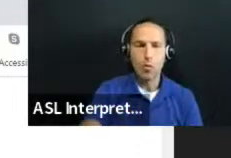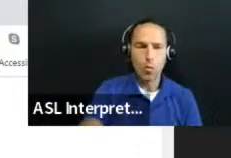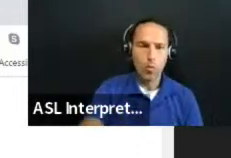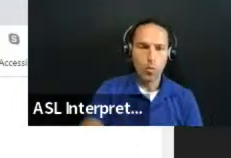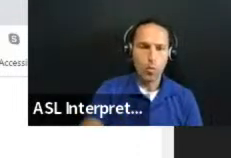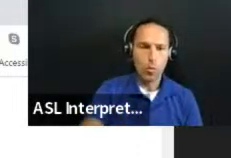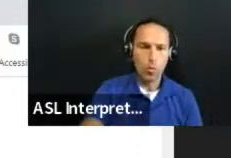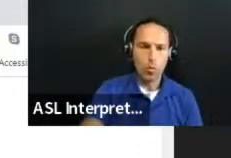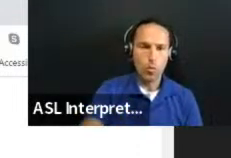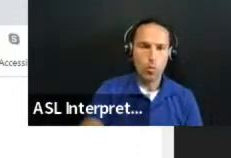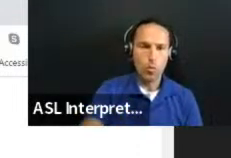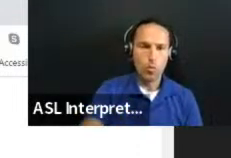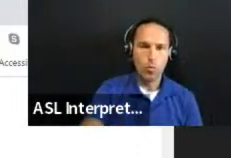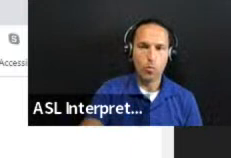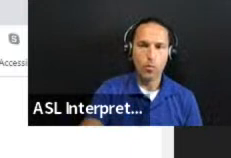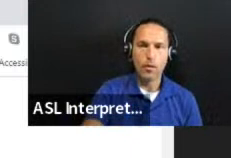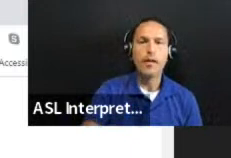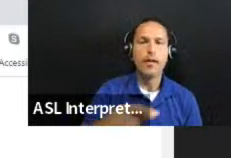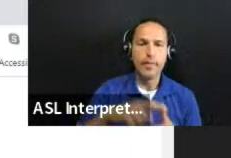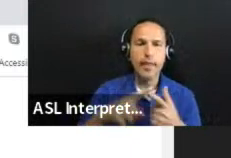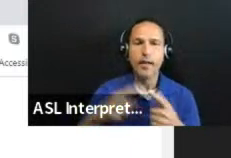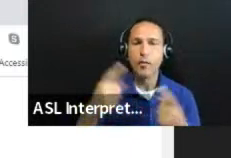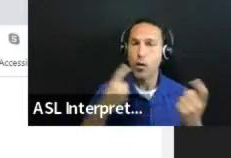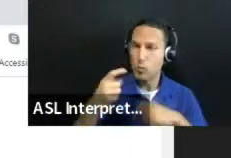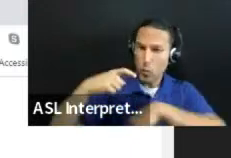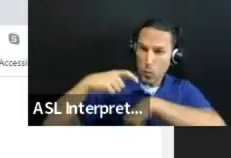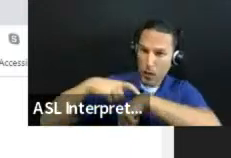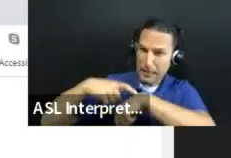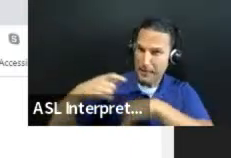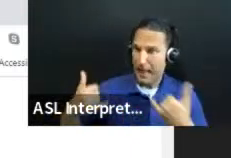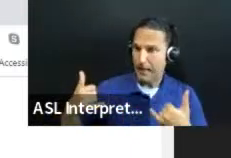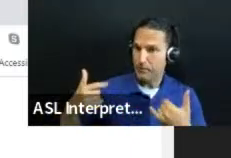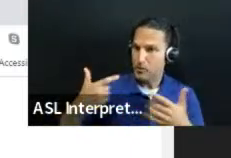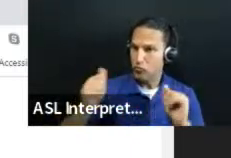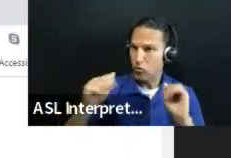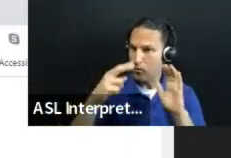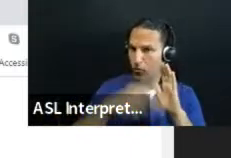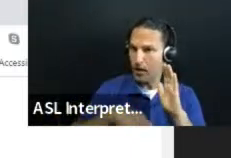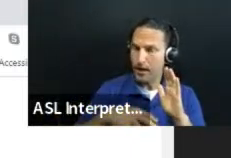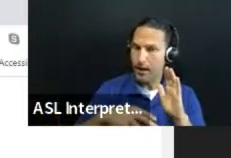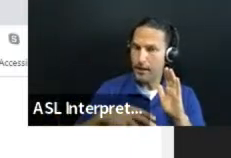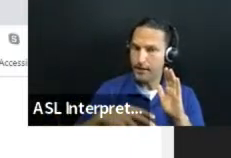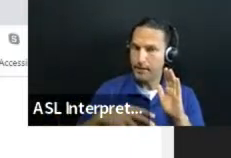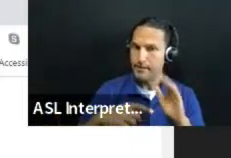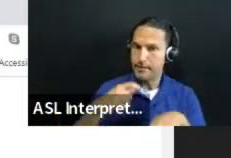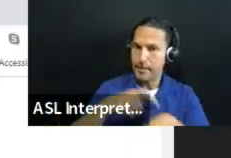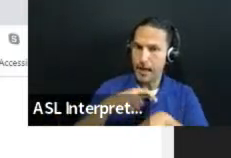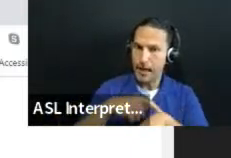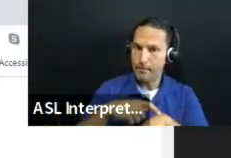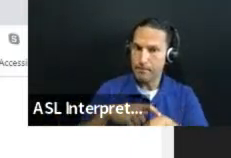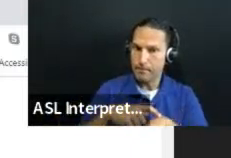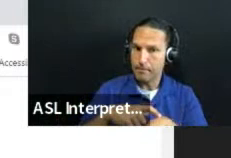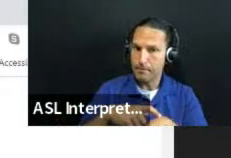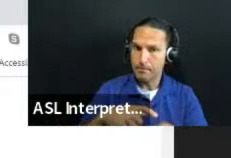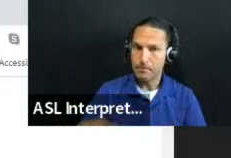me. questions. Invite mute me. What time is it? I'm trying to read the time, and it says mute me.